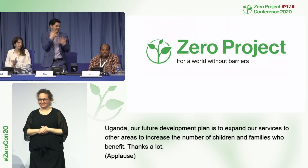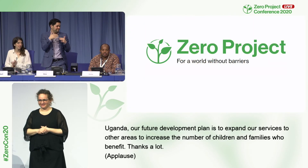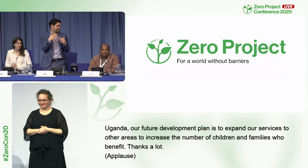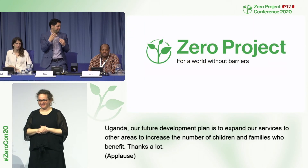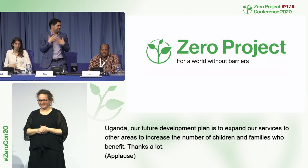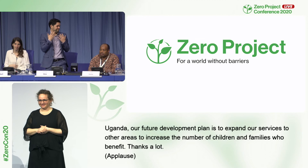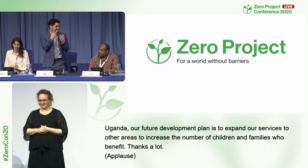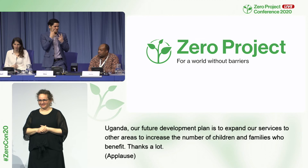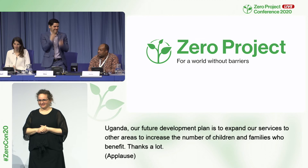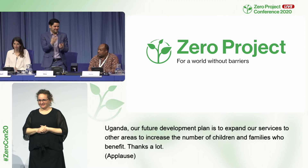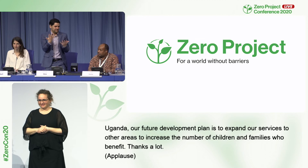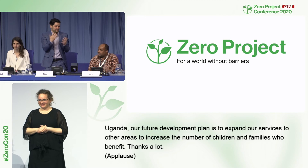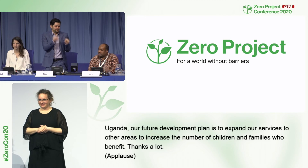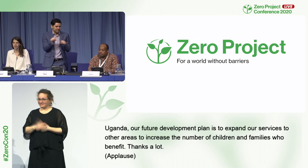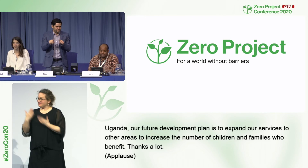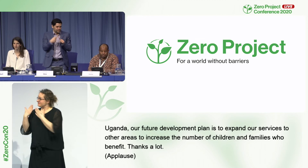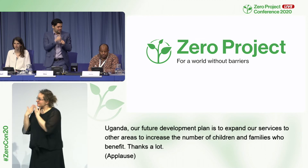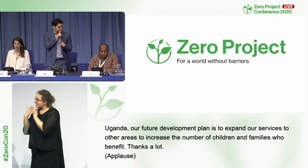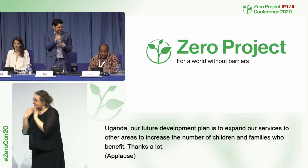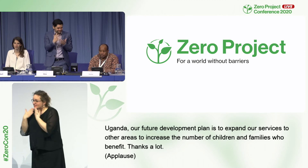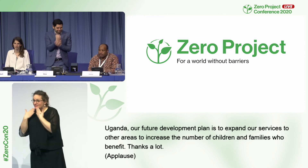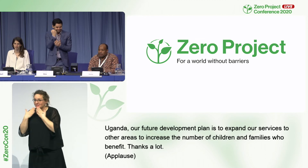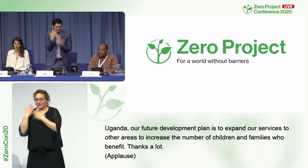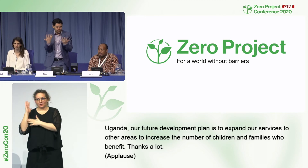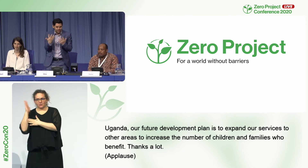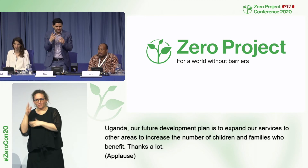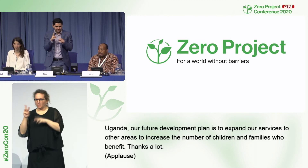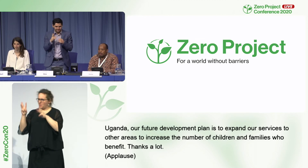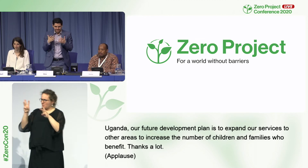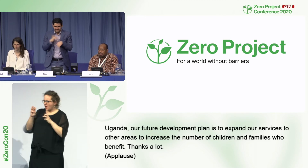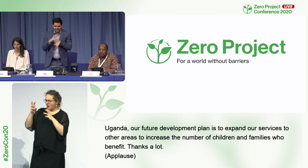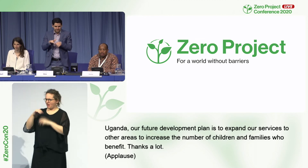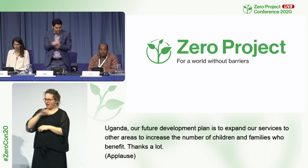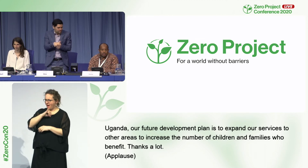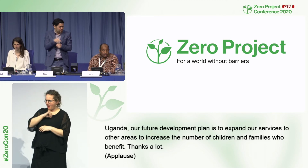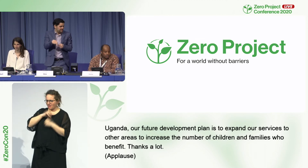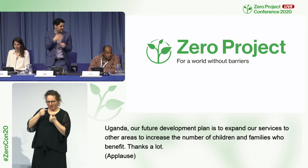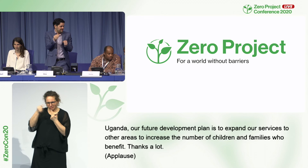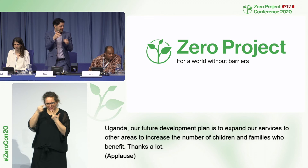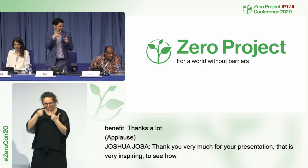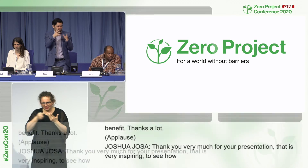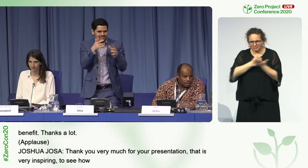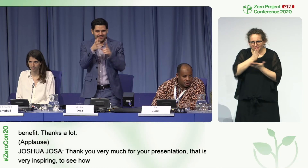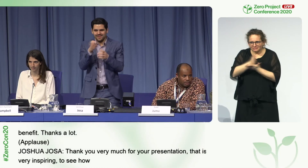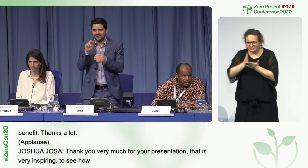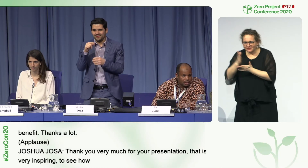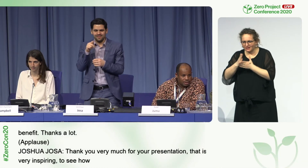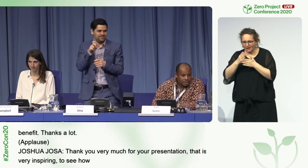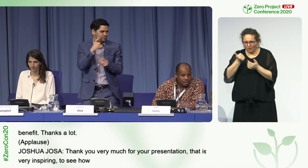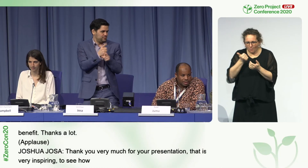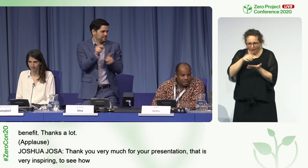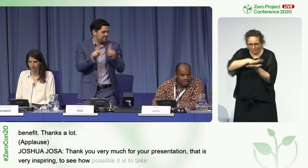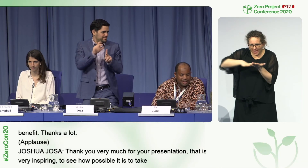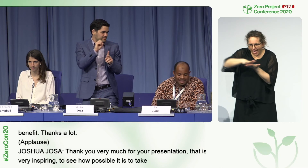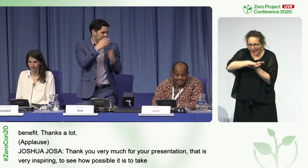Thank you very much for your presentation. That's very inspiring to see how possible it is to really take advantage of the local situation, the resources that